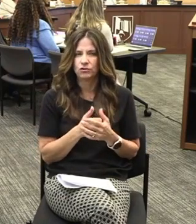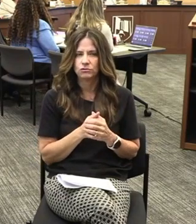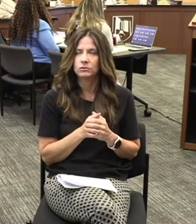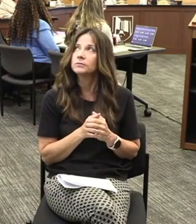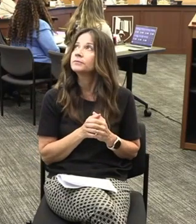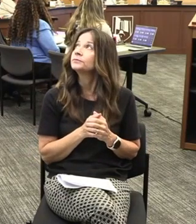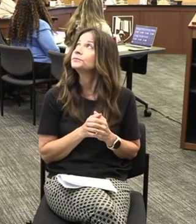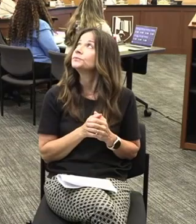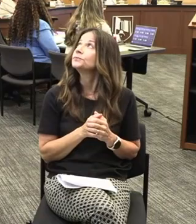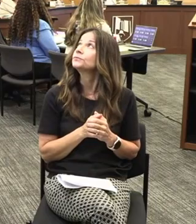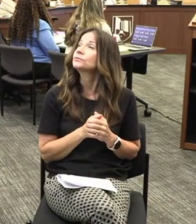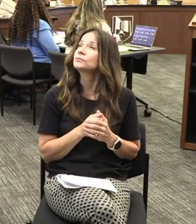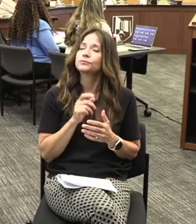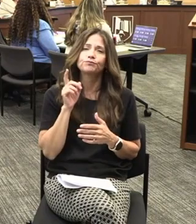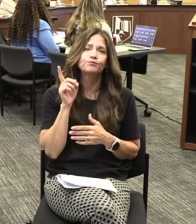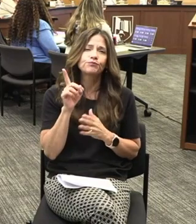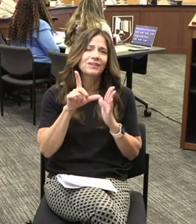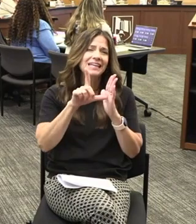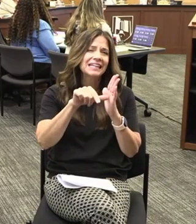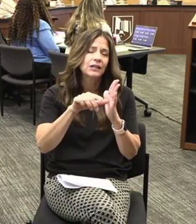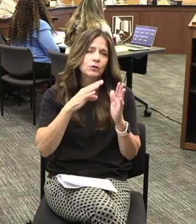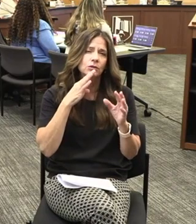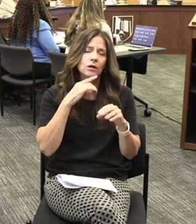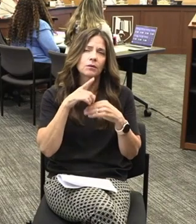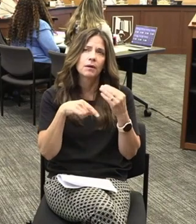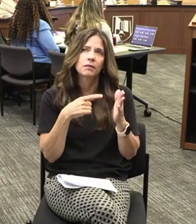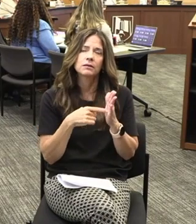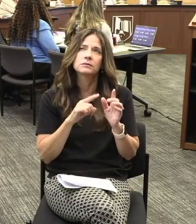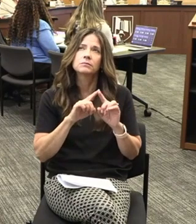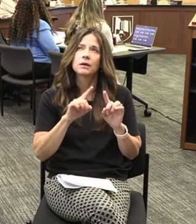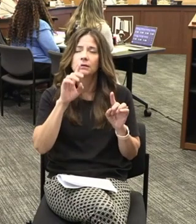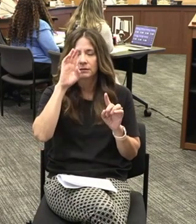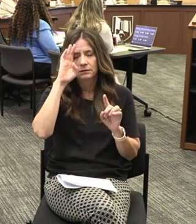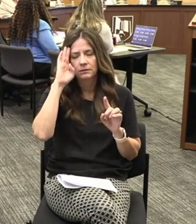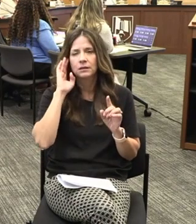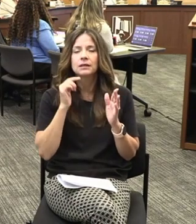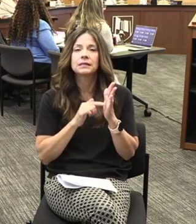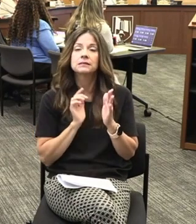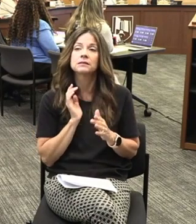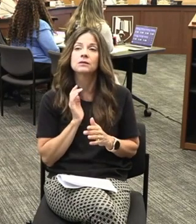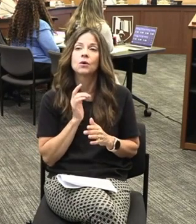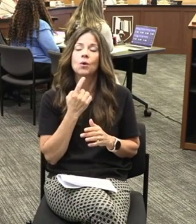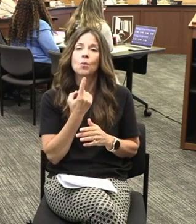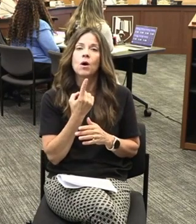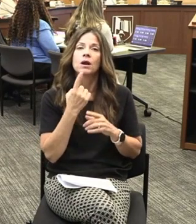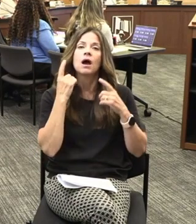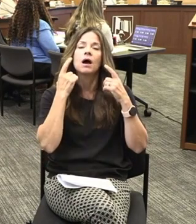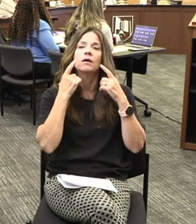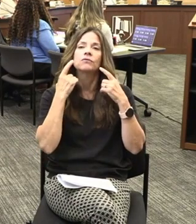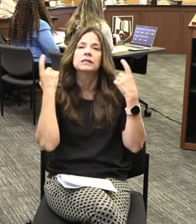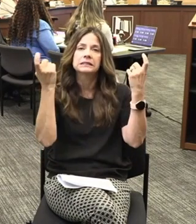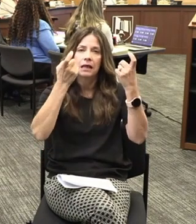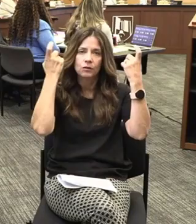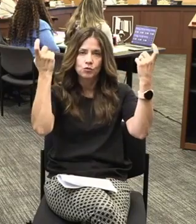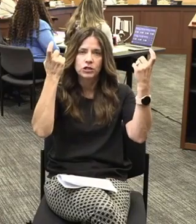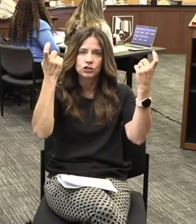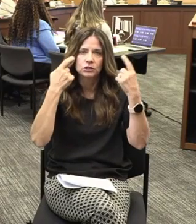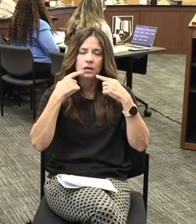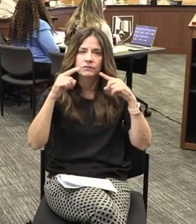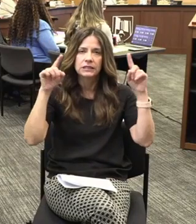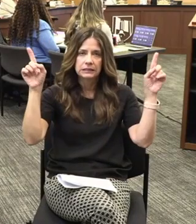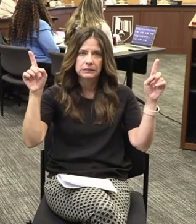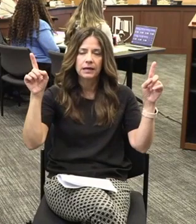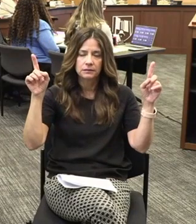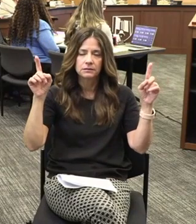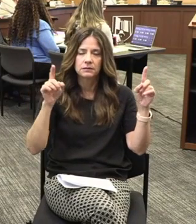This one I'll get to later, Chairman, because this was this is one of the celebrations of success. So I'm going to linger on